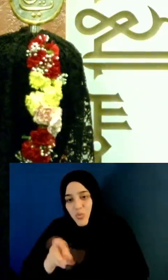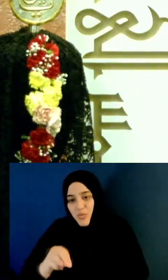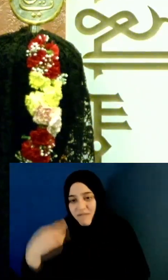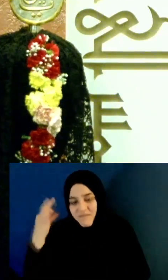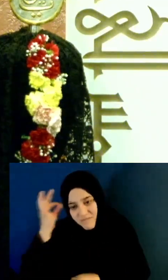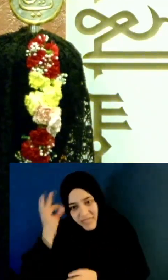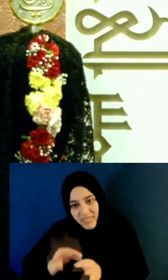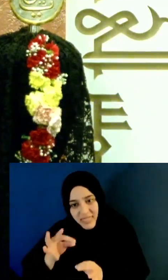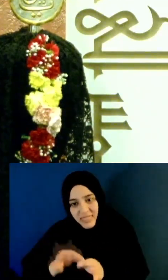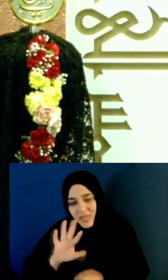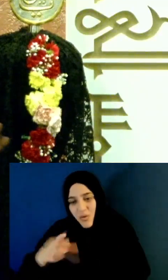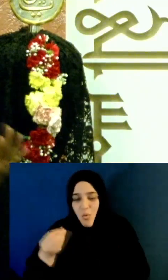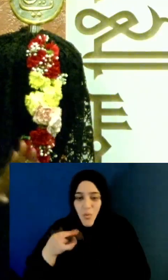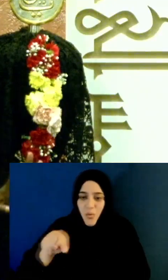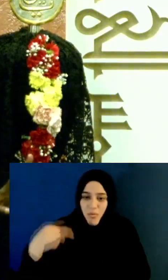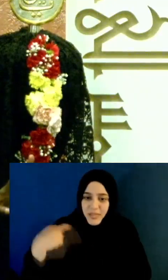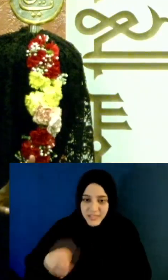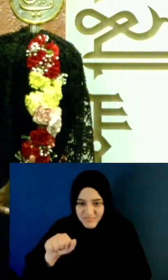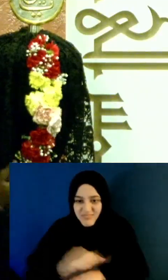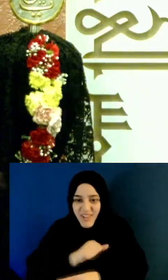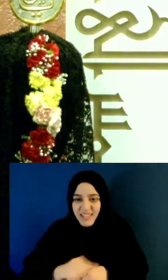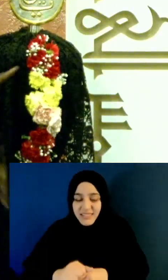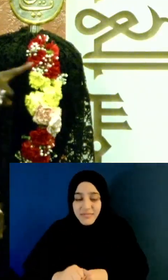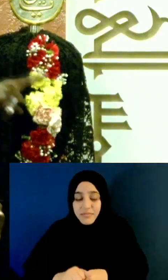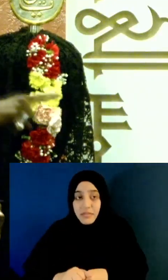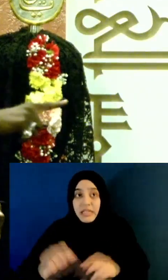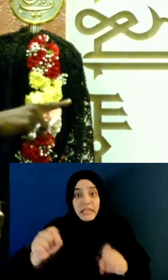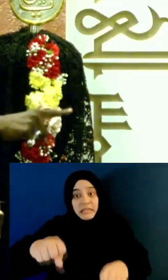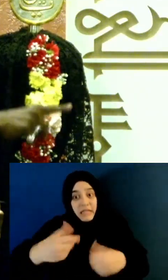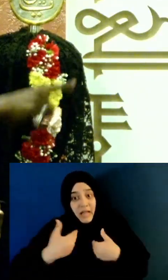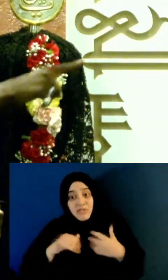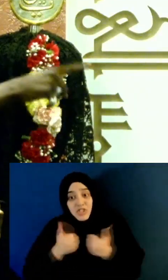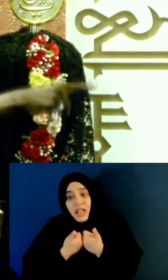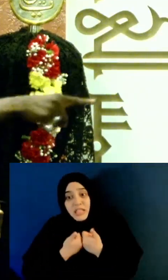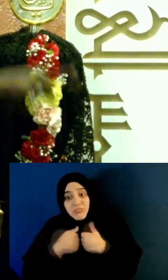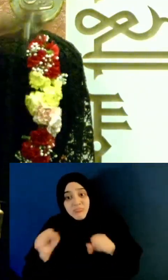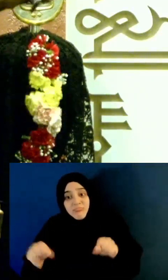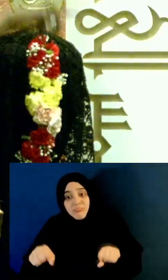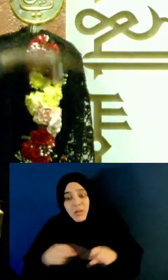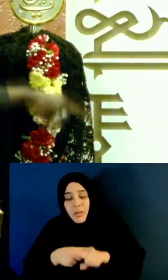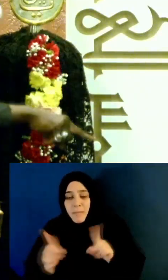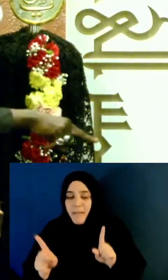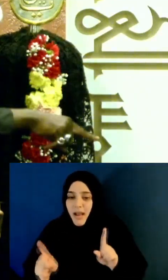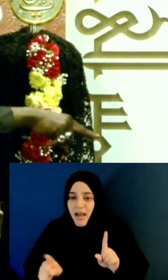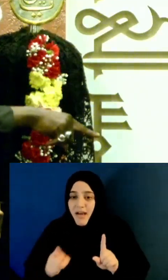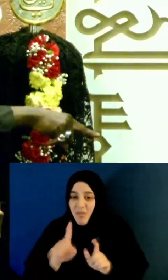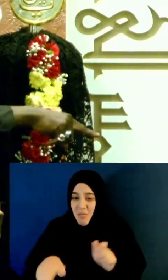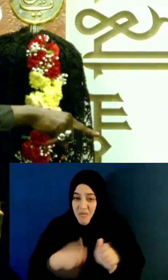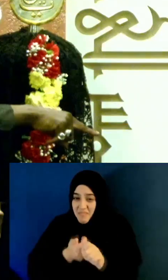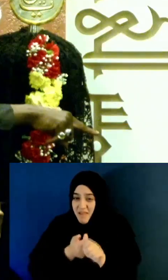Yes, we have challenges, I agree. But we should not hide behind these challenges